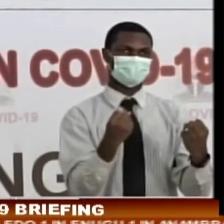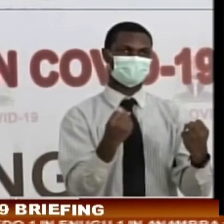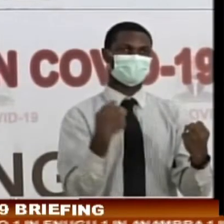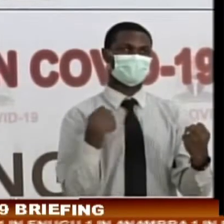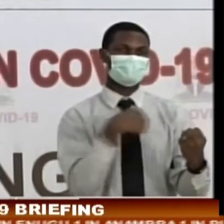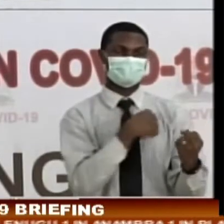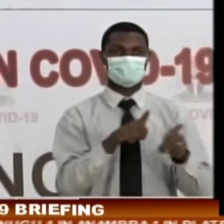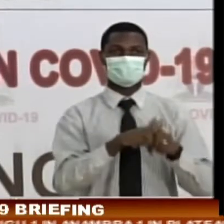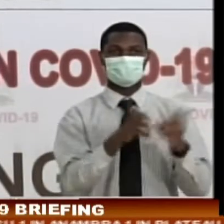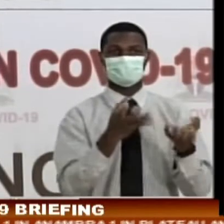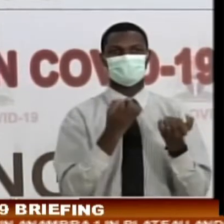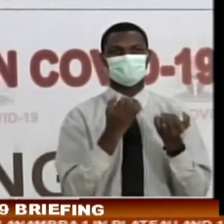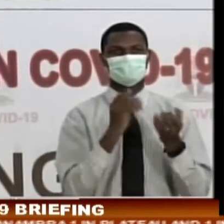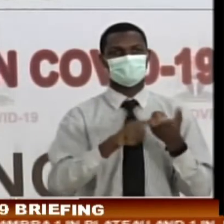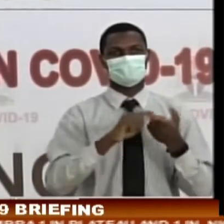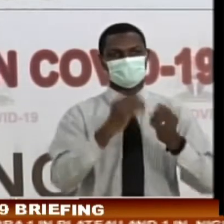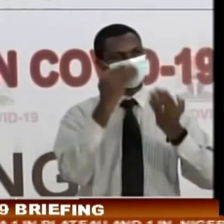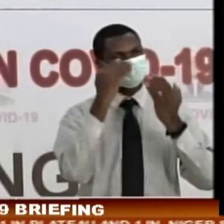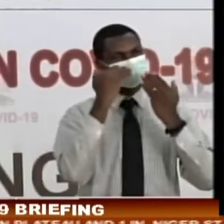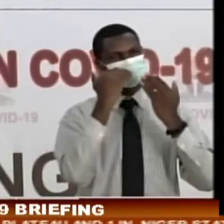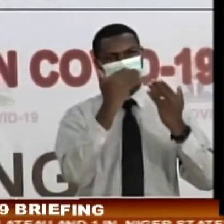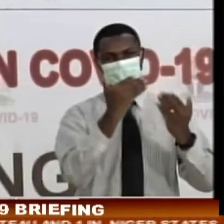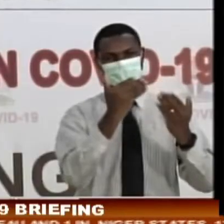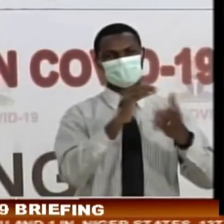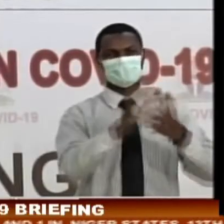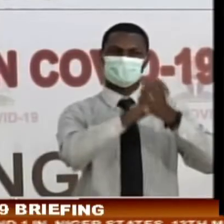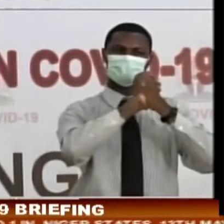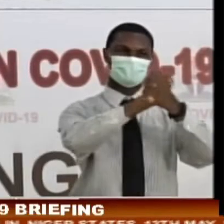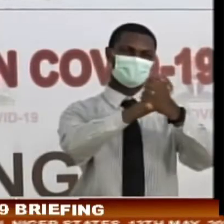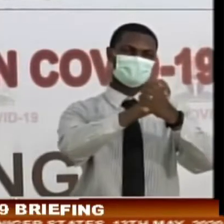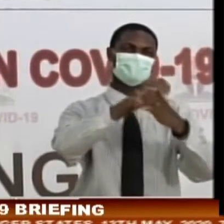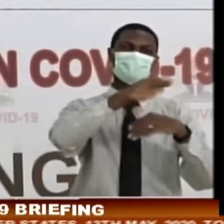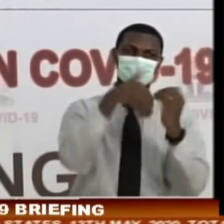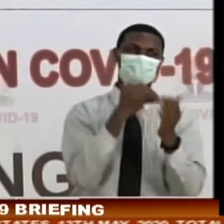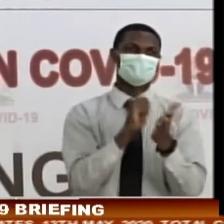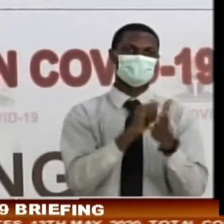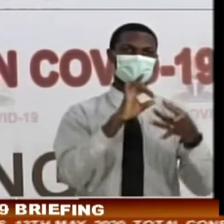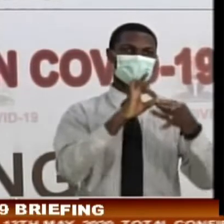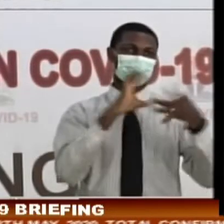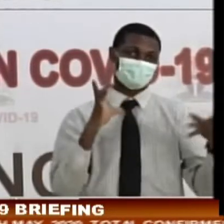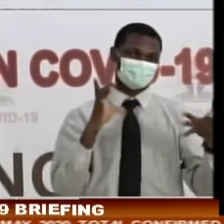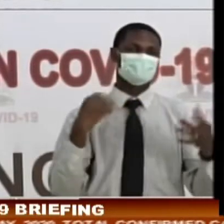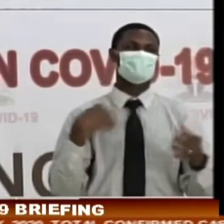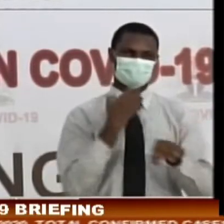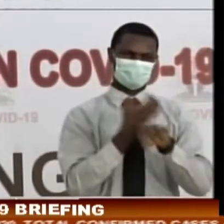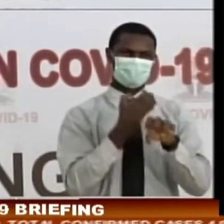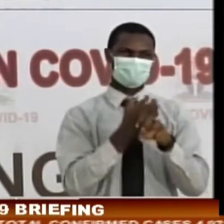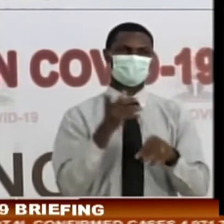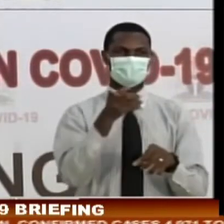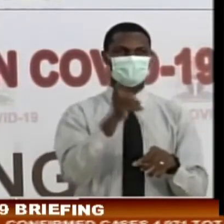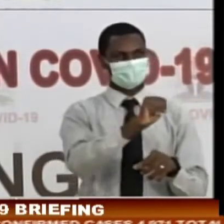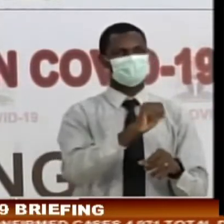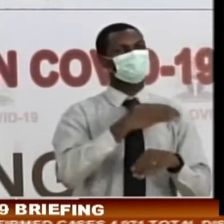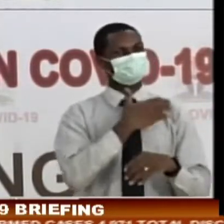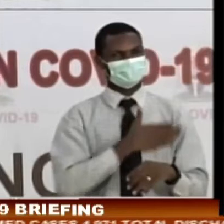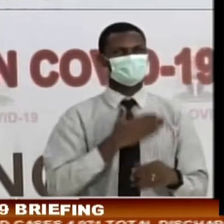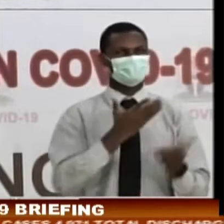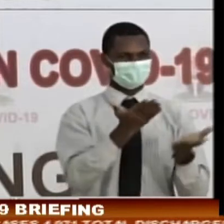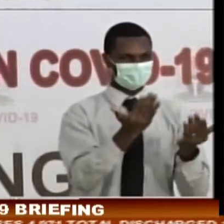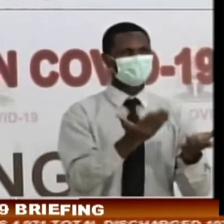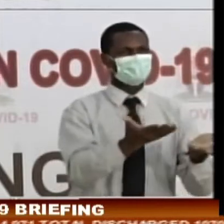congratulate all those that have been discharged and urge them to come out and tell their stories